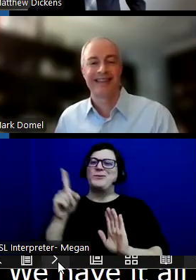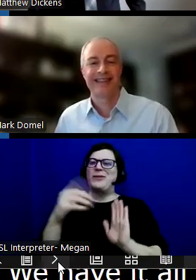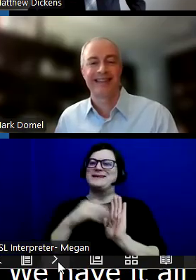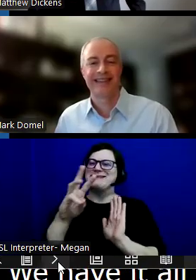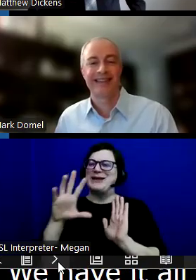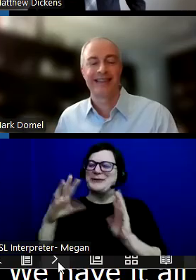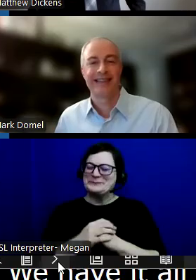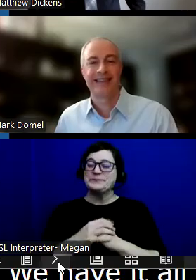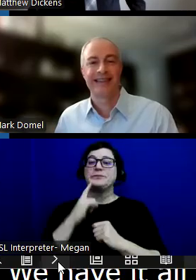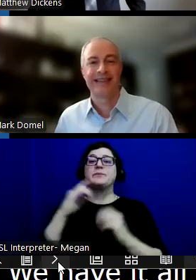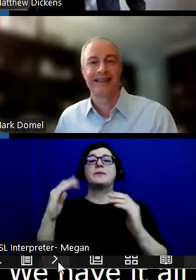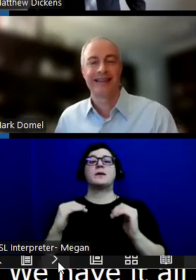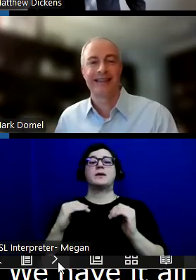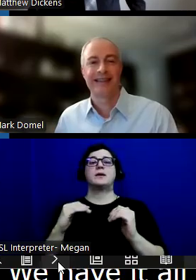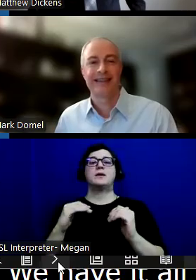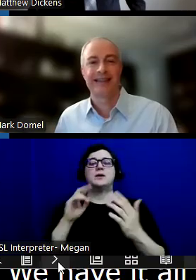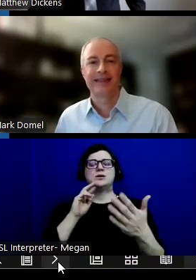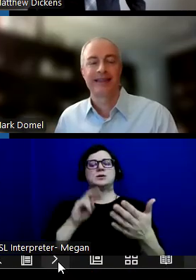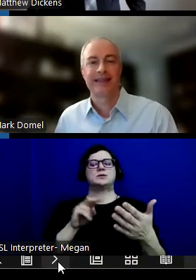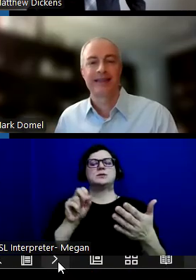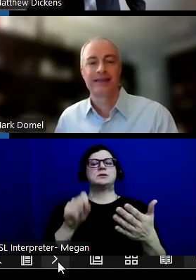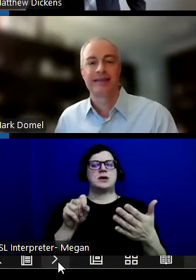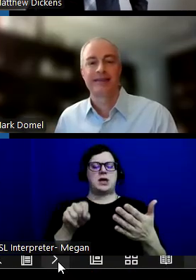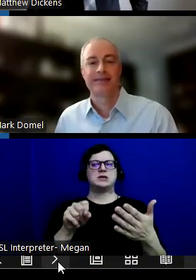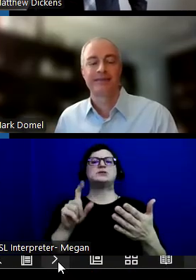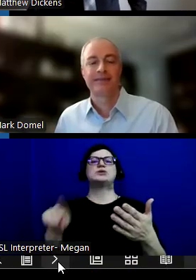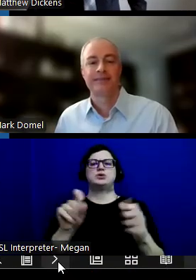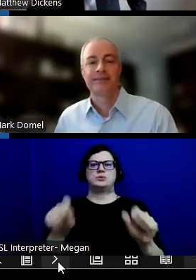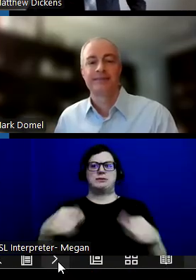right. And yes, they will be able to get a copy of your presentation.